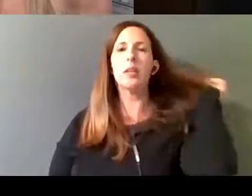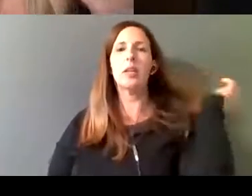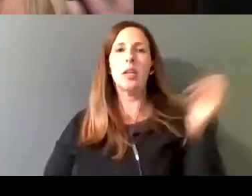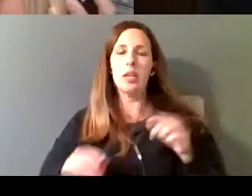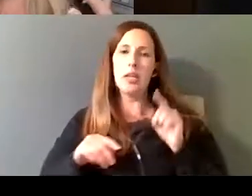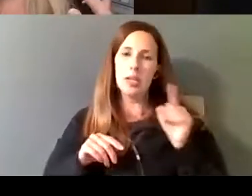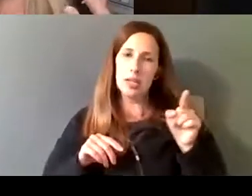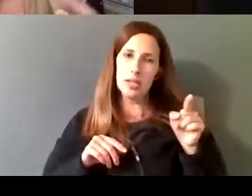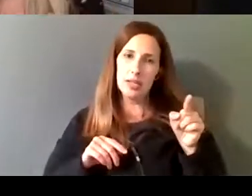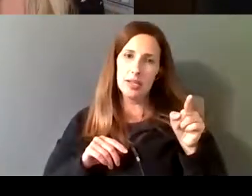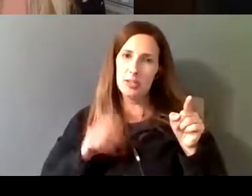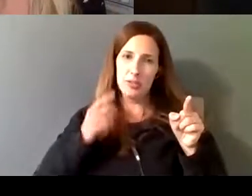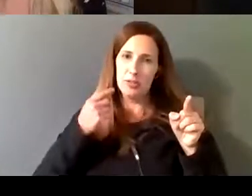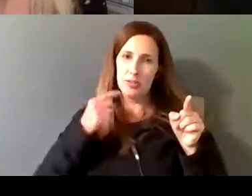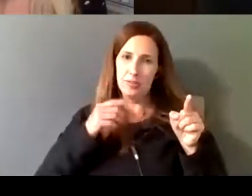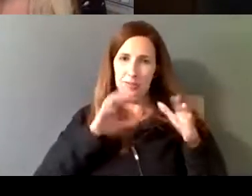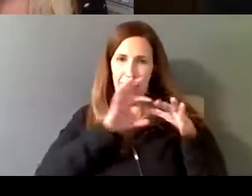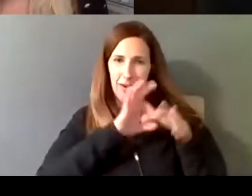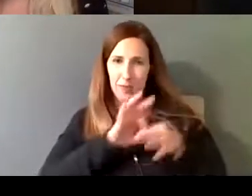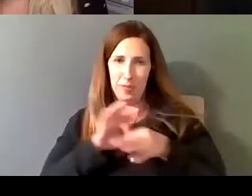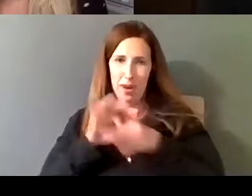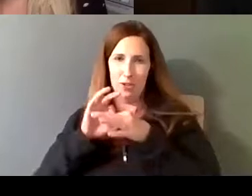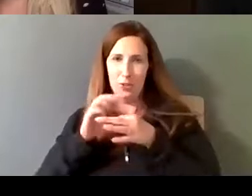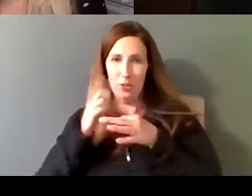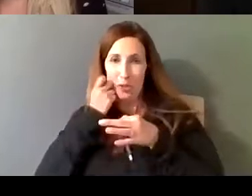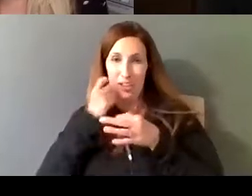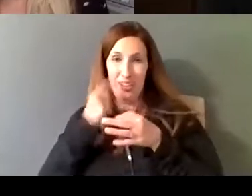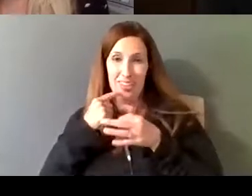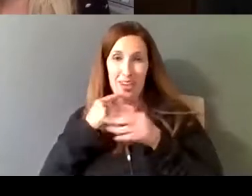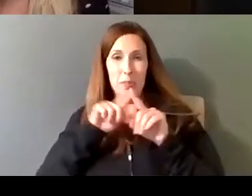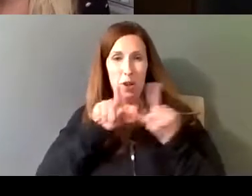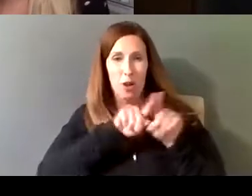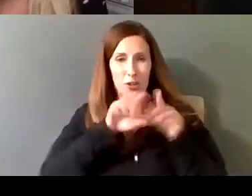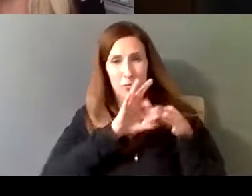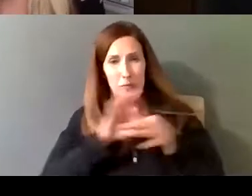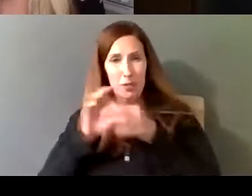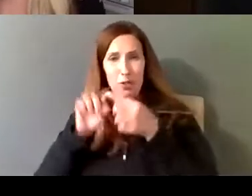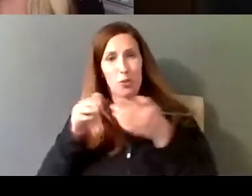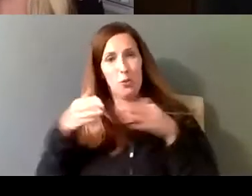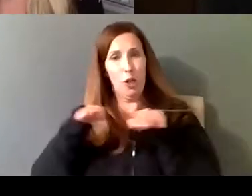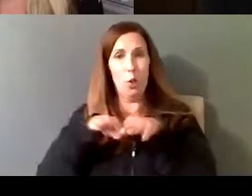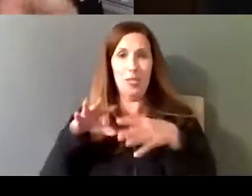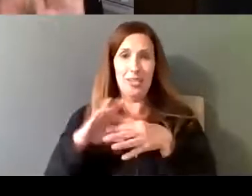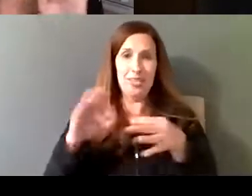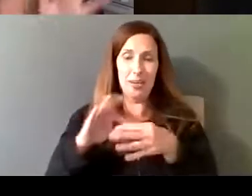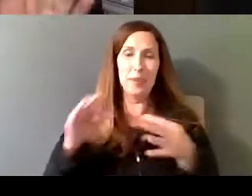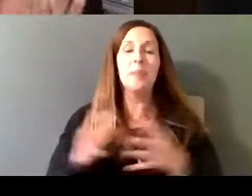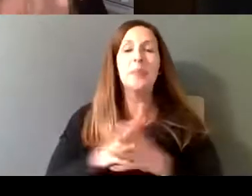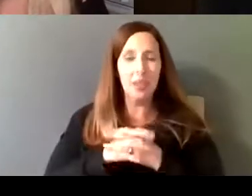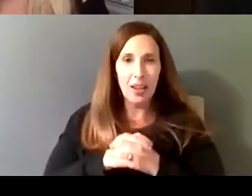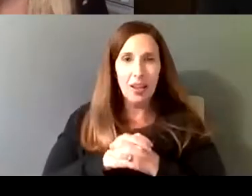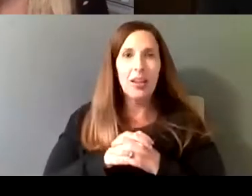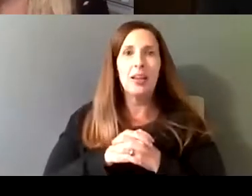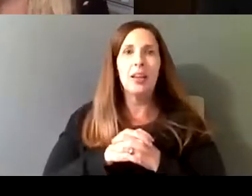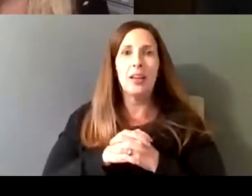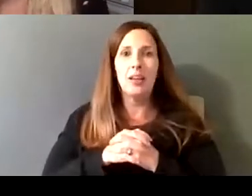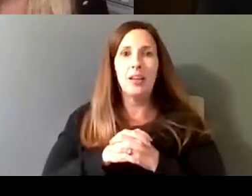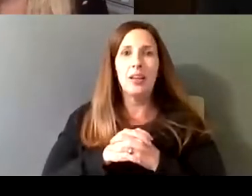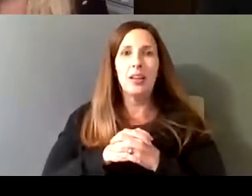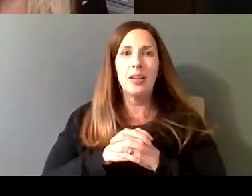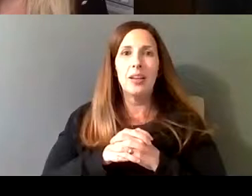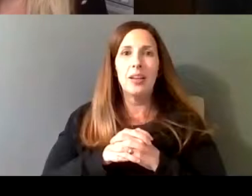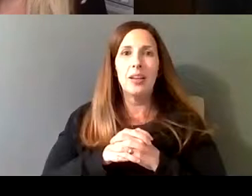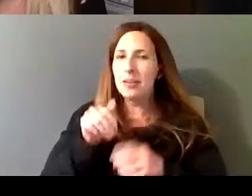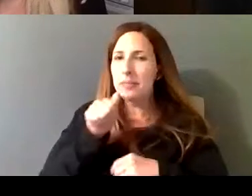with what we all just said, and also brings me to kind of my closing statement. So This was an anonymous question